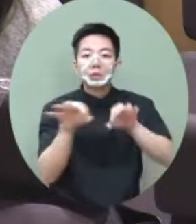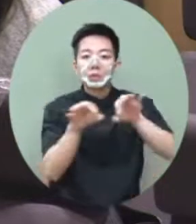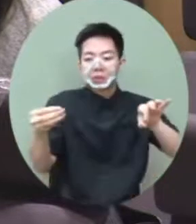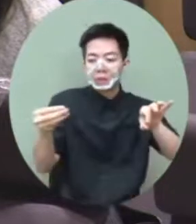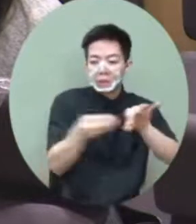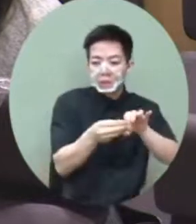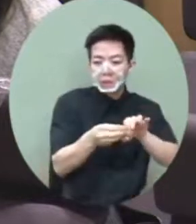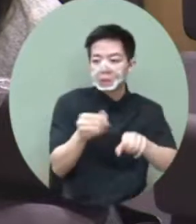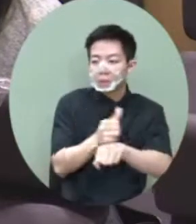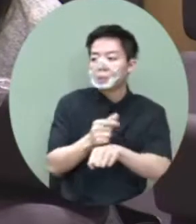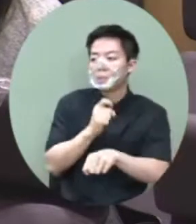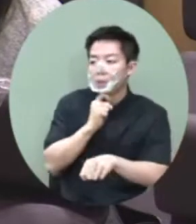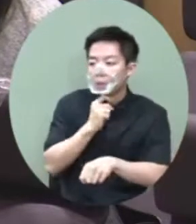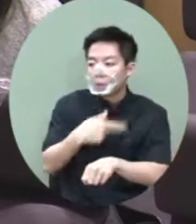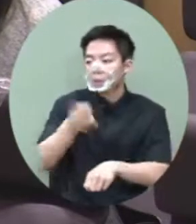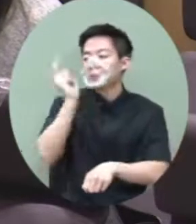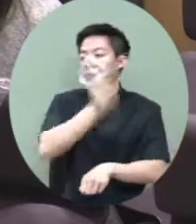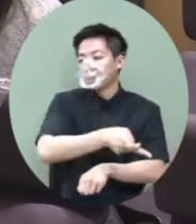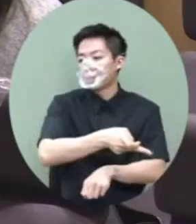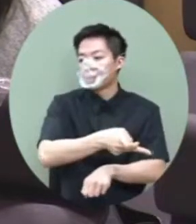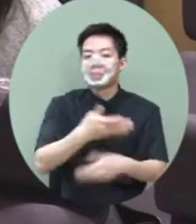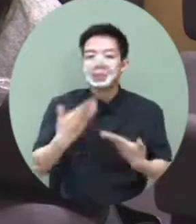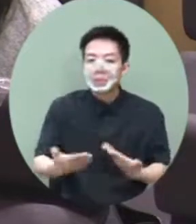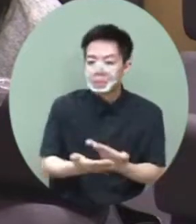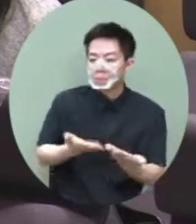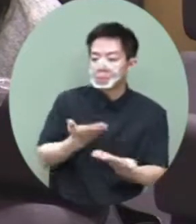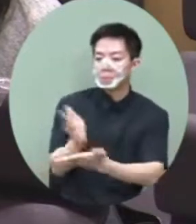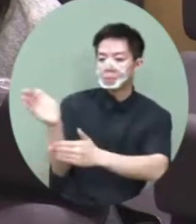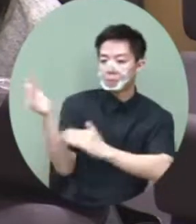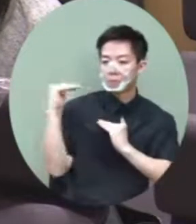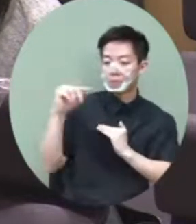immunocompromised. But previously,